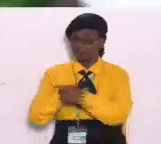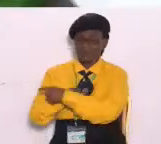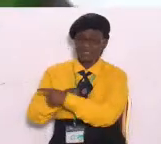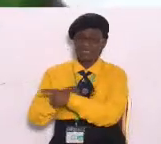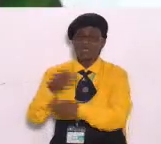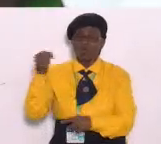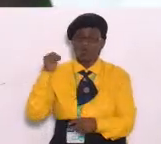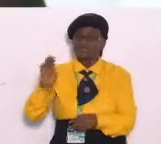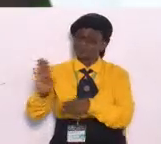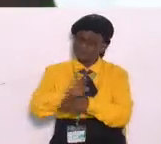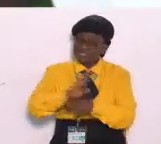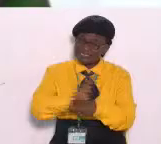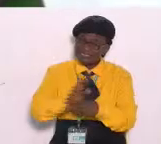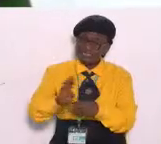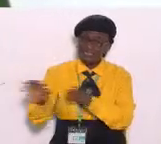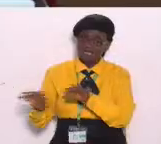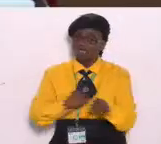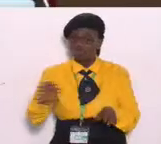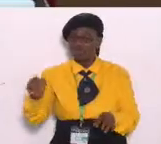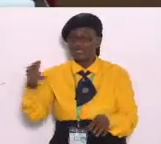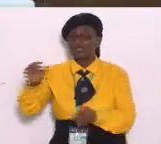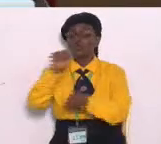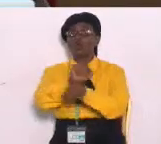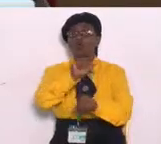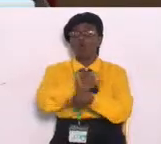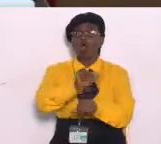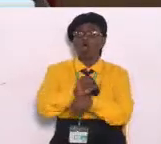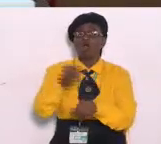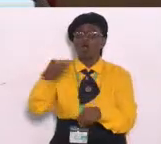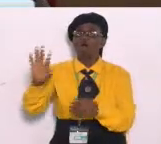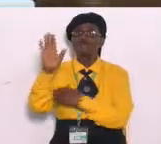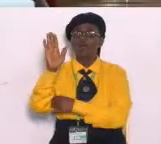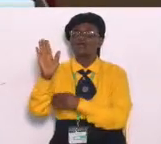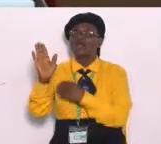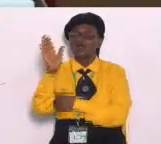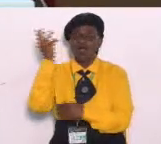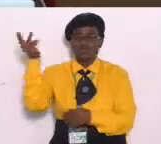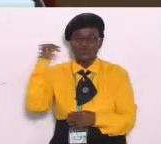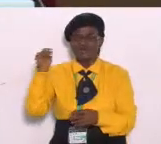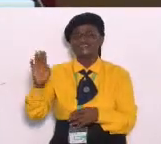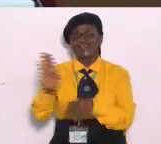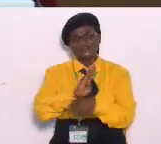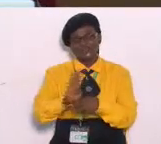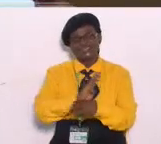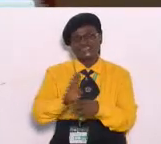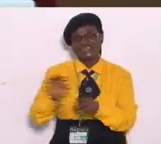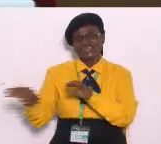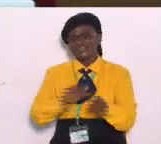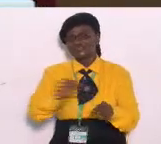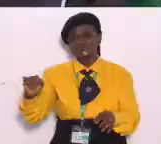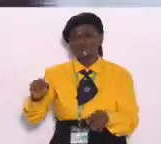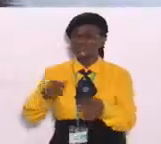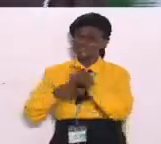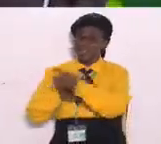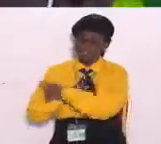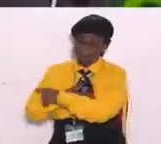doing the work of God. God was busy doing my own.